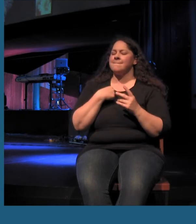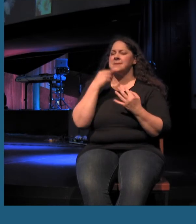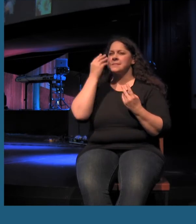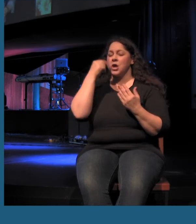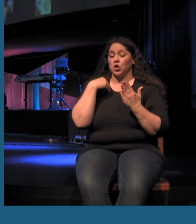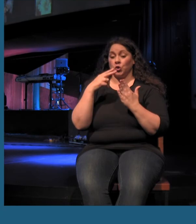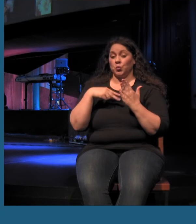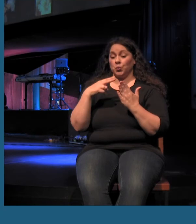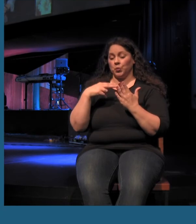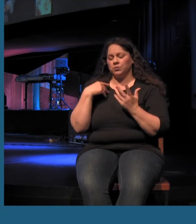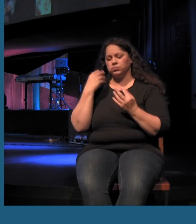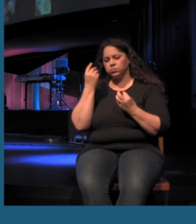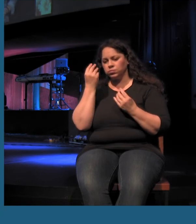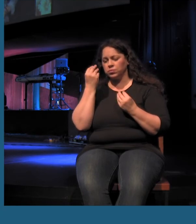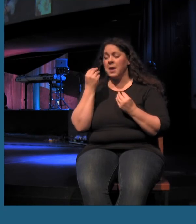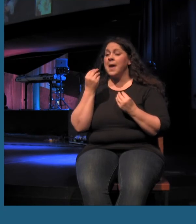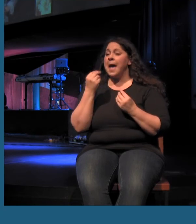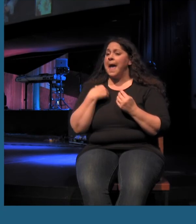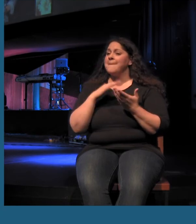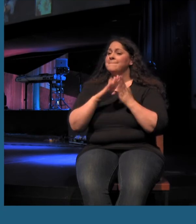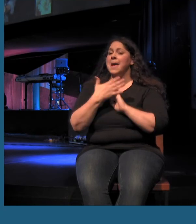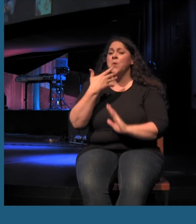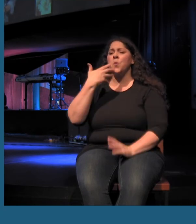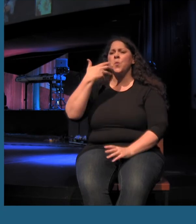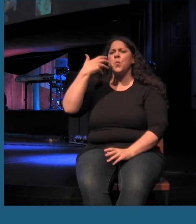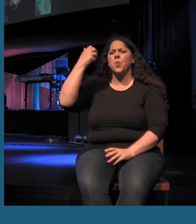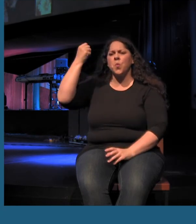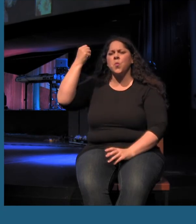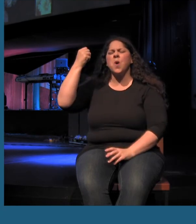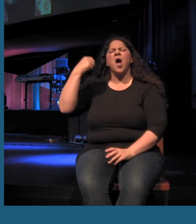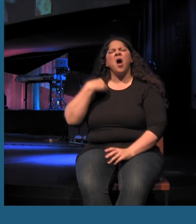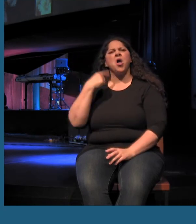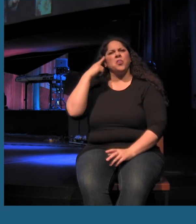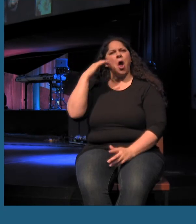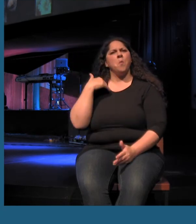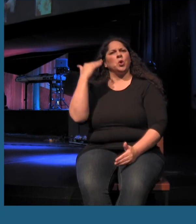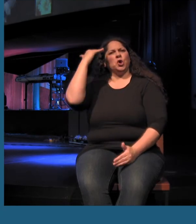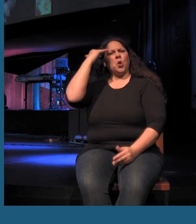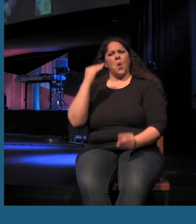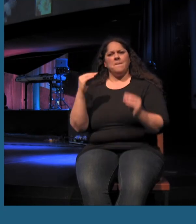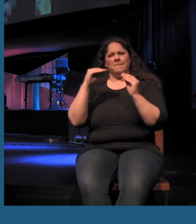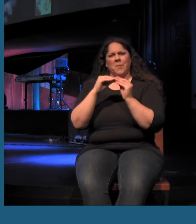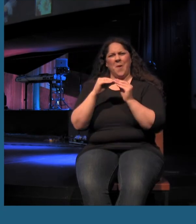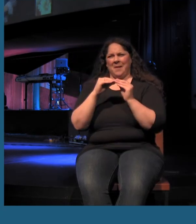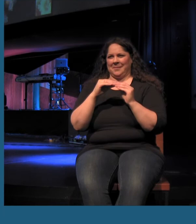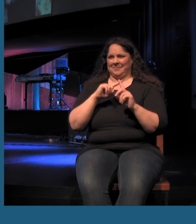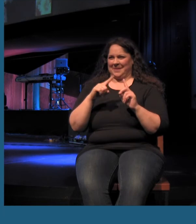The older I get, it feels like the less I know. Have you ever had that experience? The longer you've been a parent, it seems like the less you know.